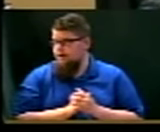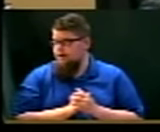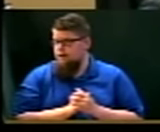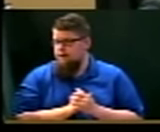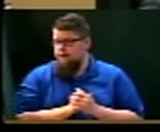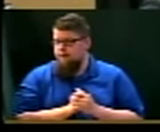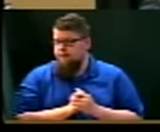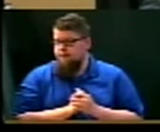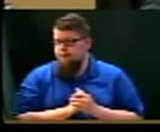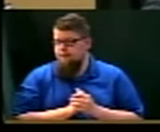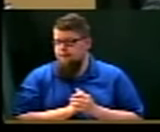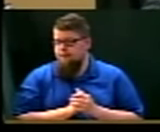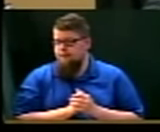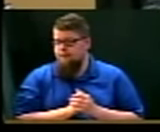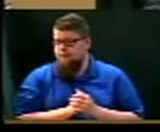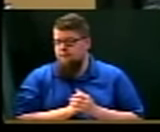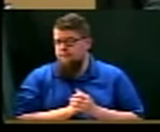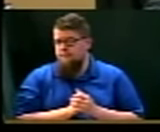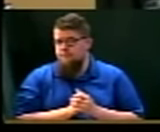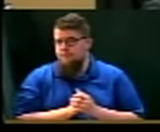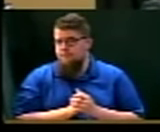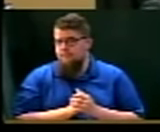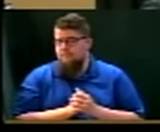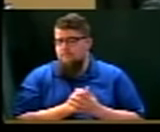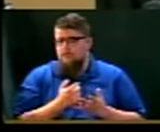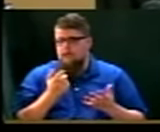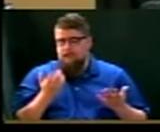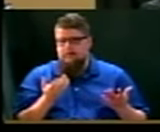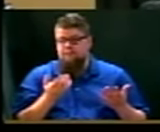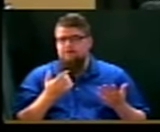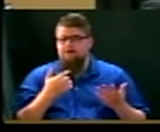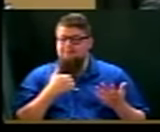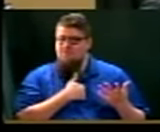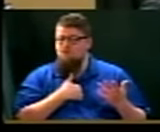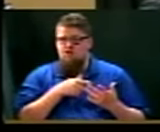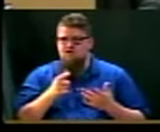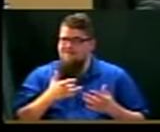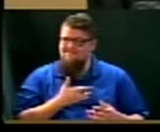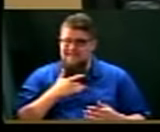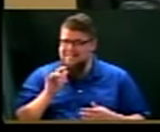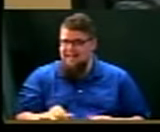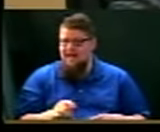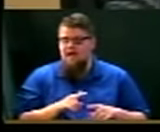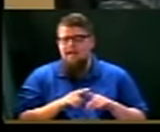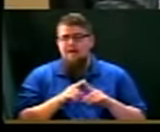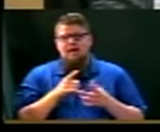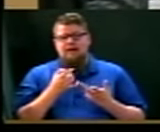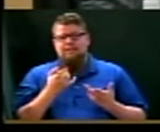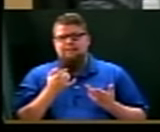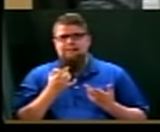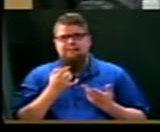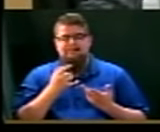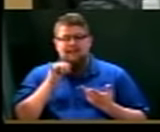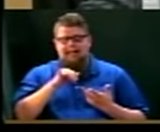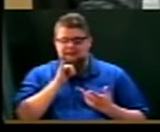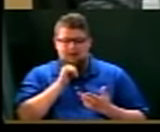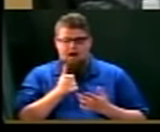questioned. Gotcha. Well, I regret that you feel that. That certainly is not